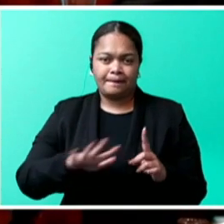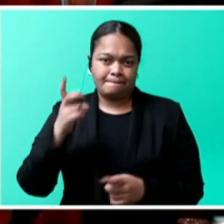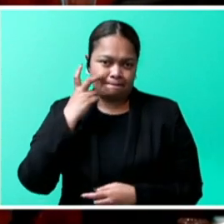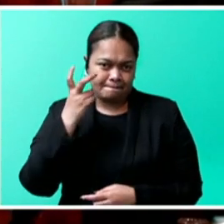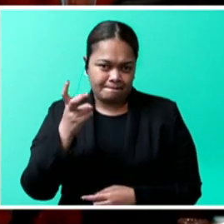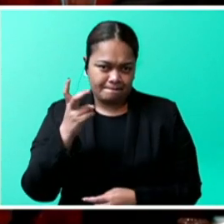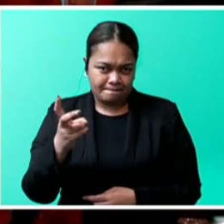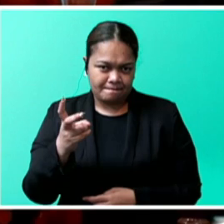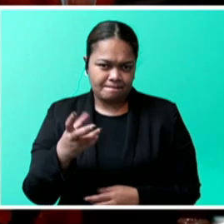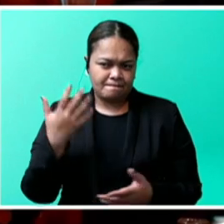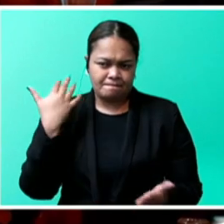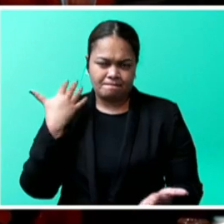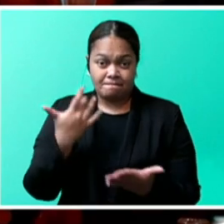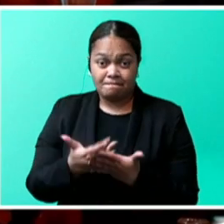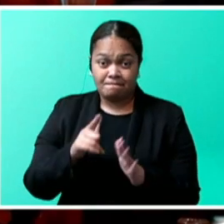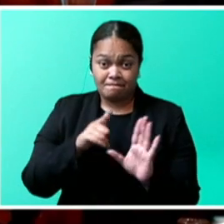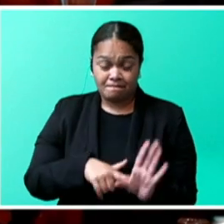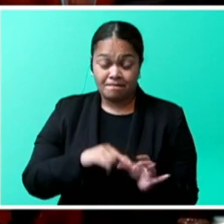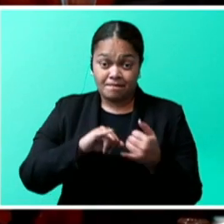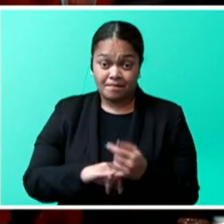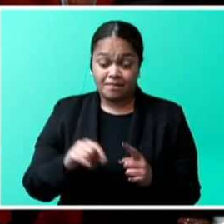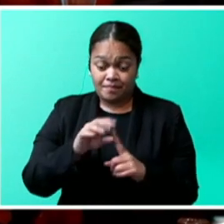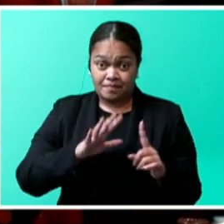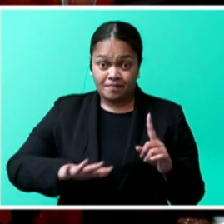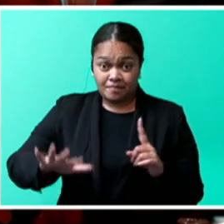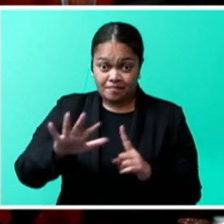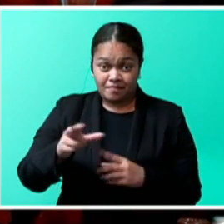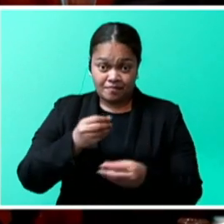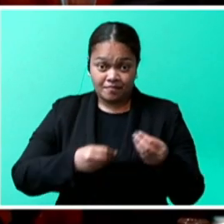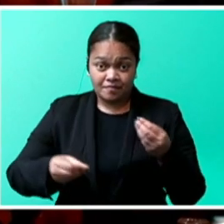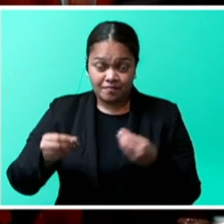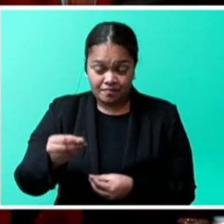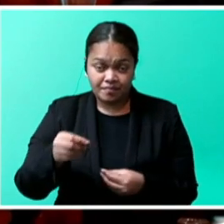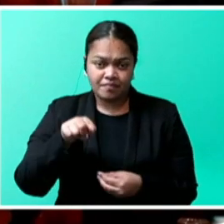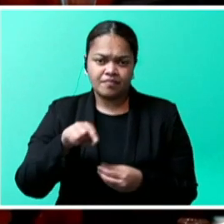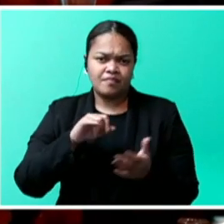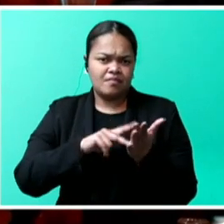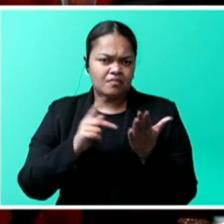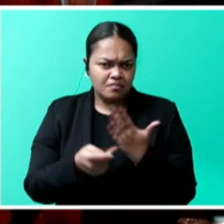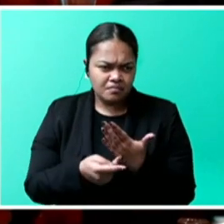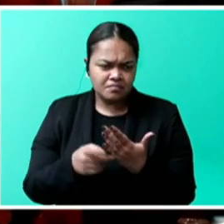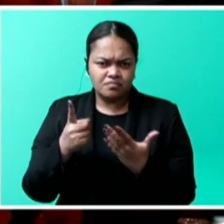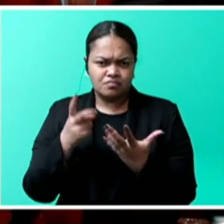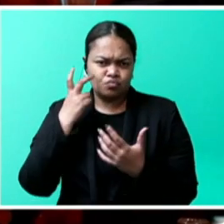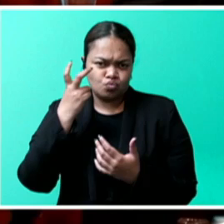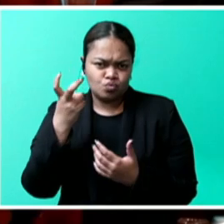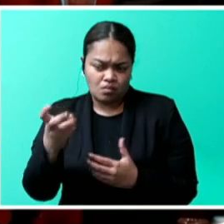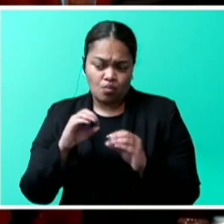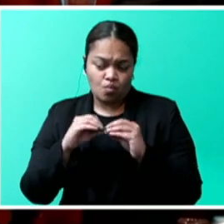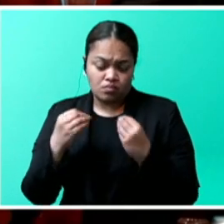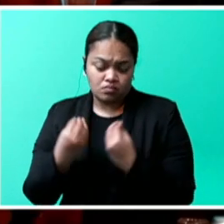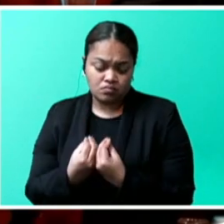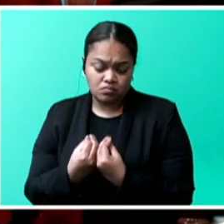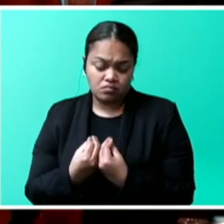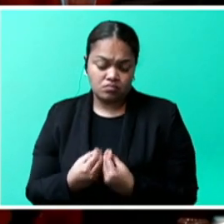is. The South Pacific Tourism Exchange, an initiative of the Pacific Tourism Organization,